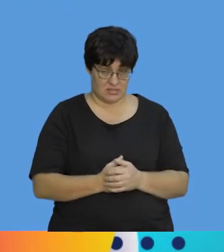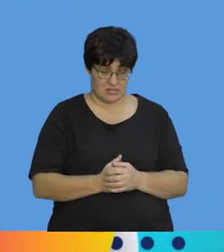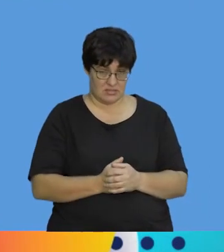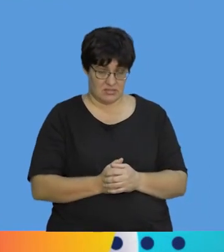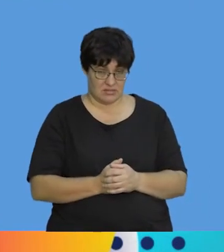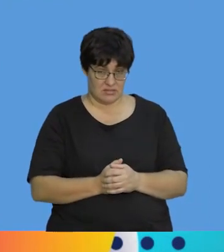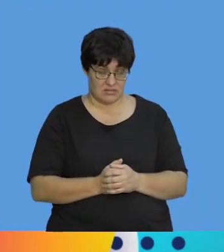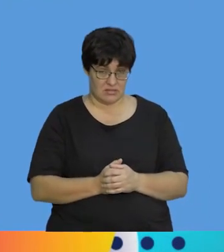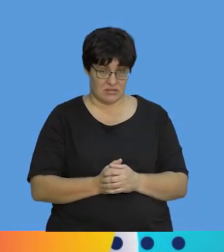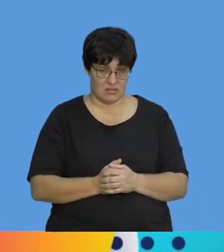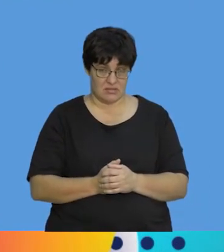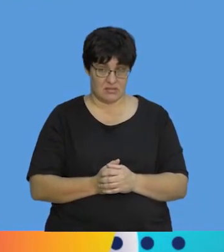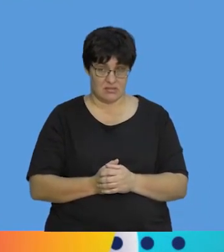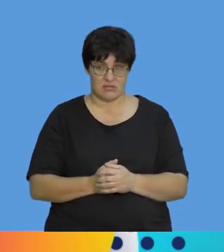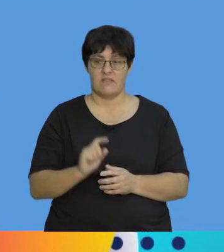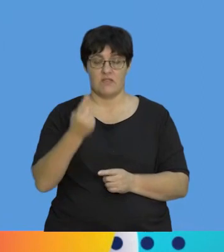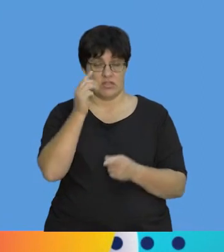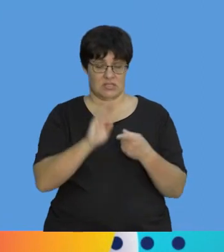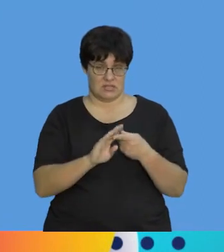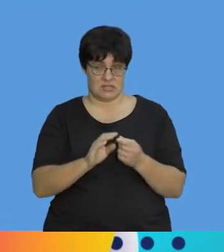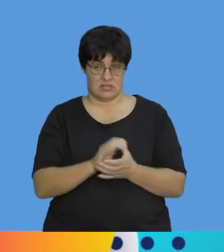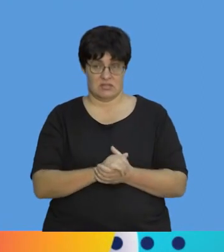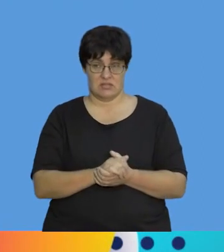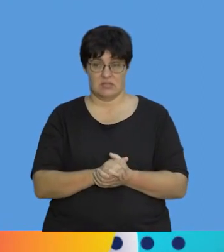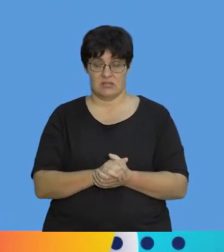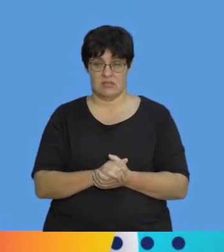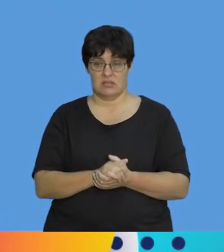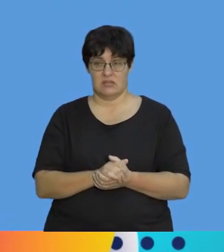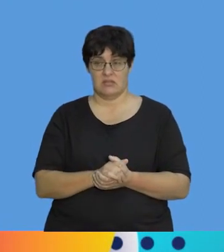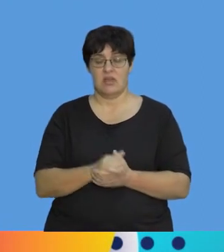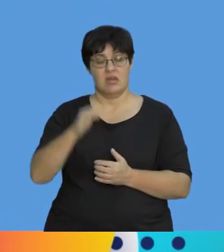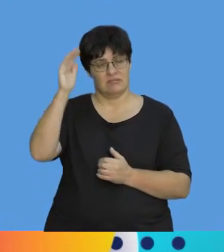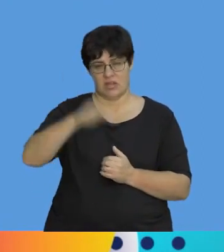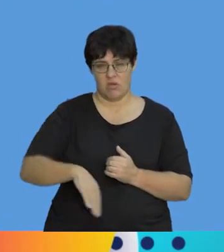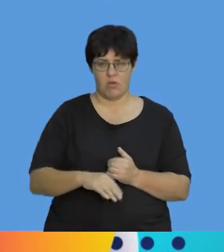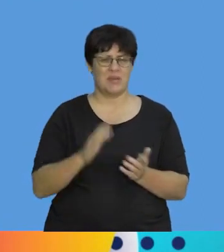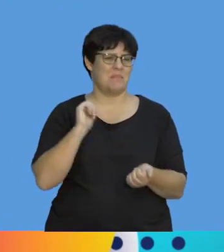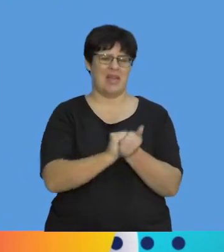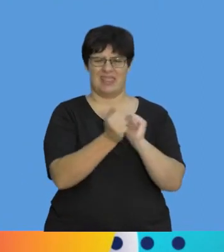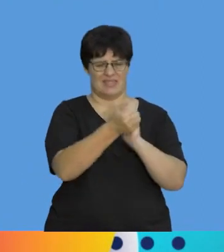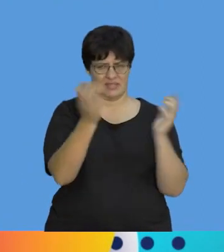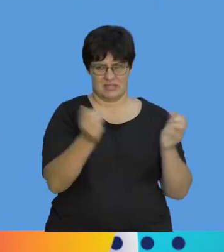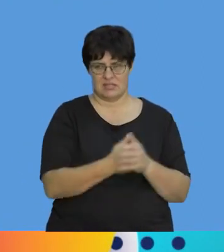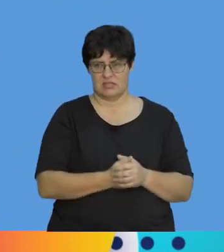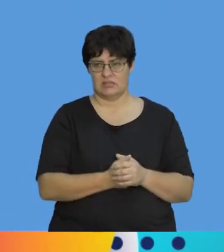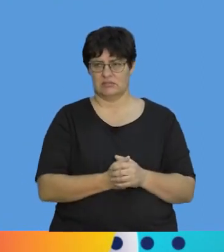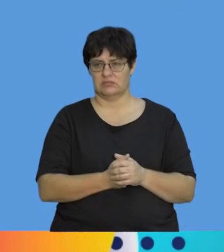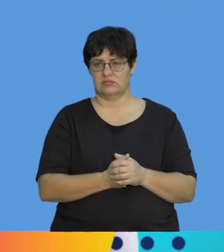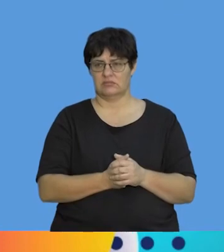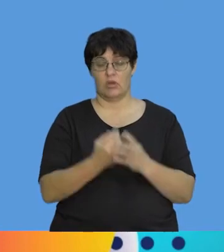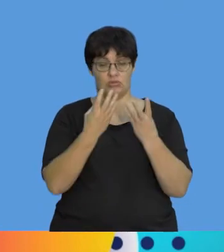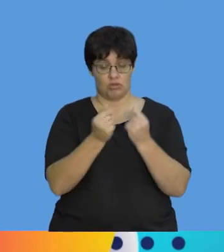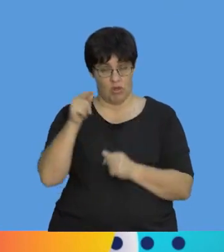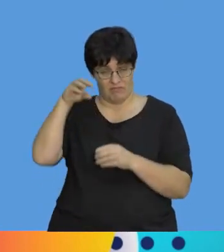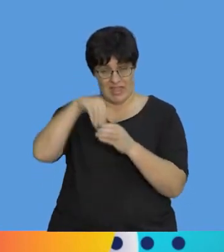negative number. That's the first thing. From here, now it's all a maths thing. I'm going to solve what's